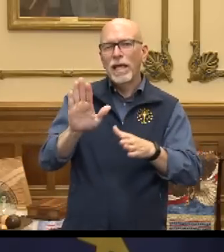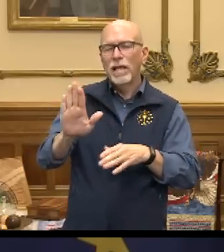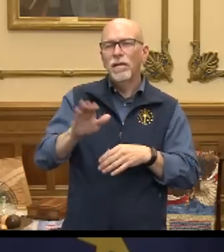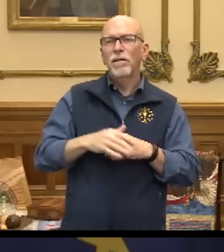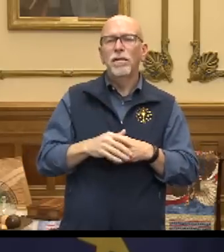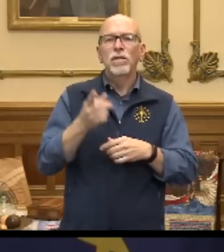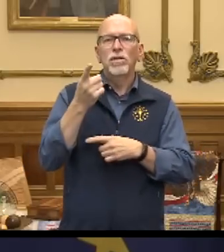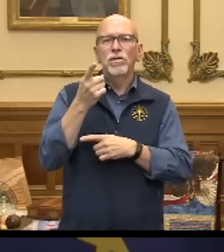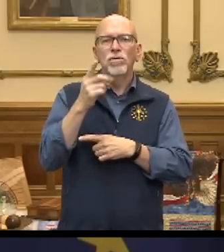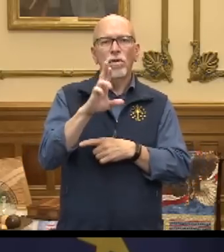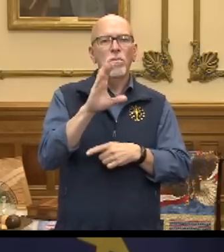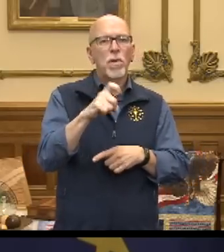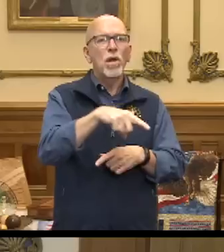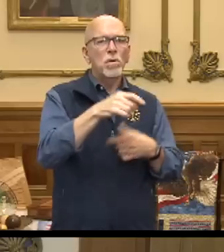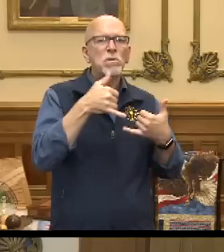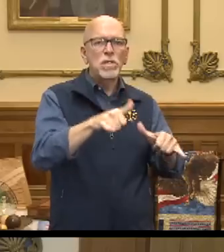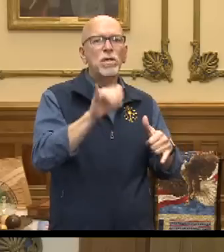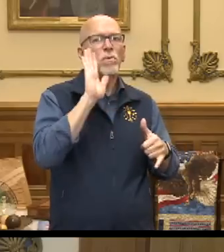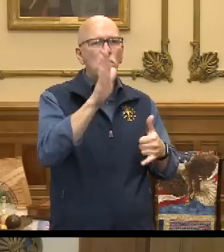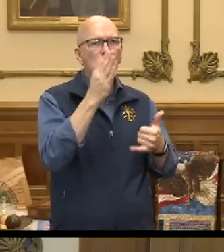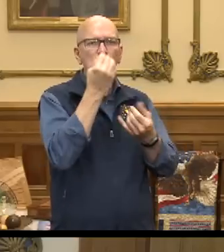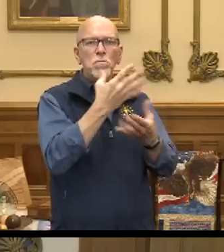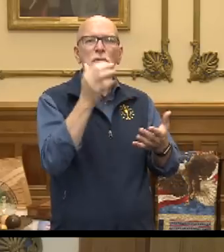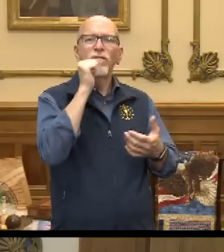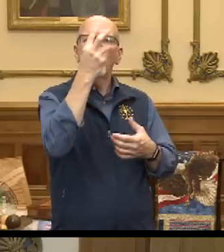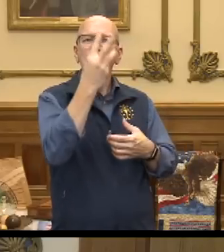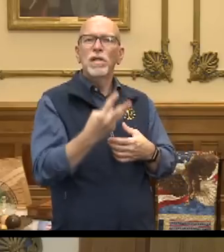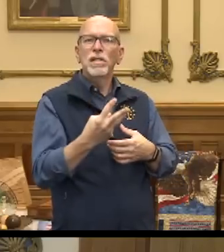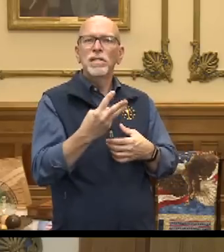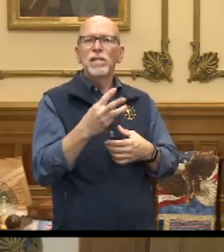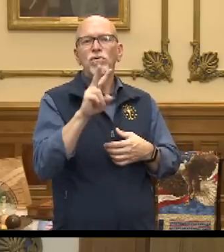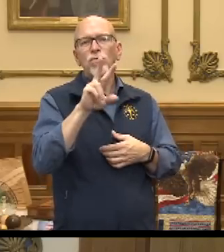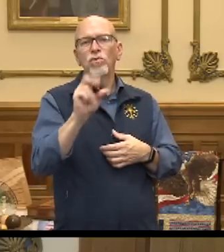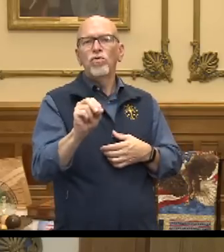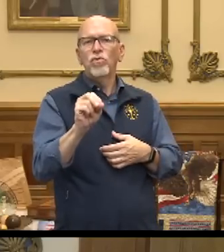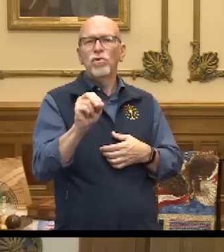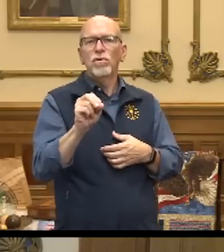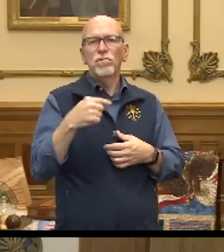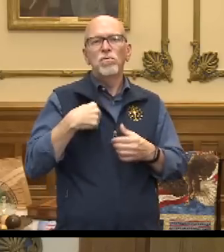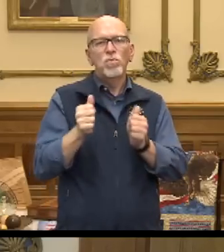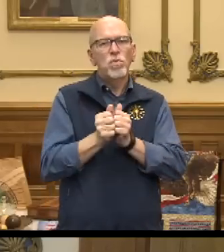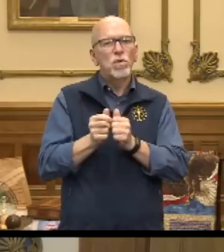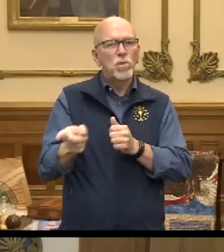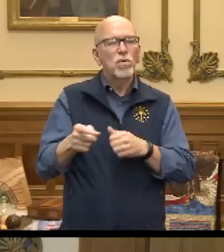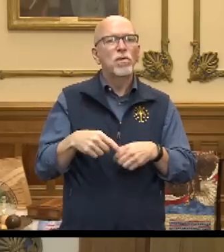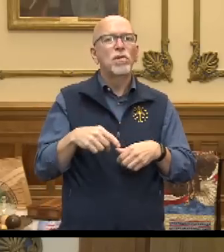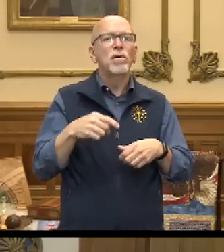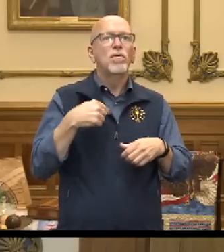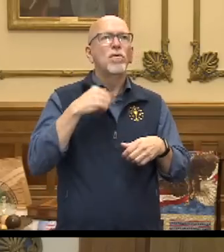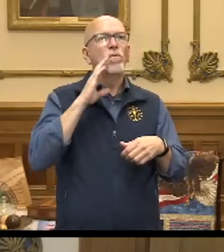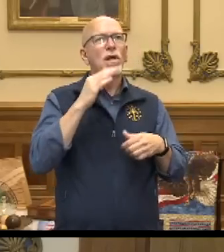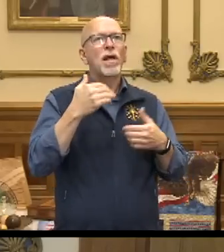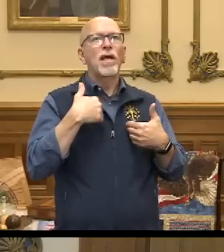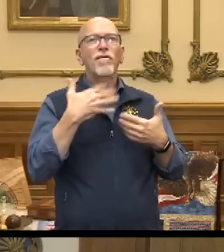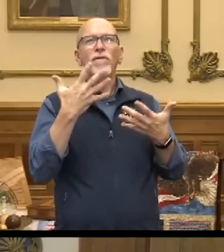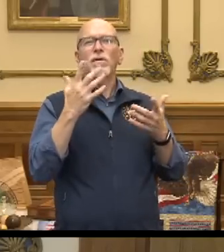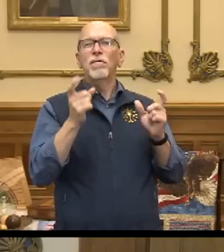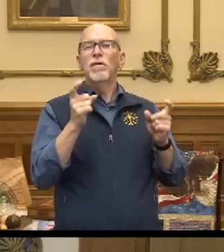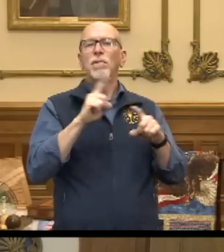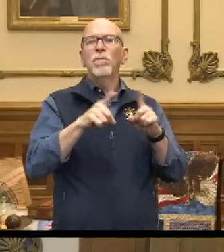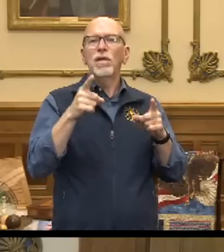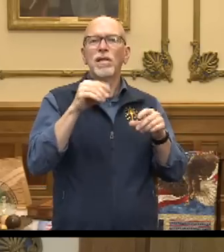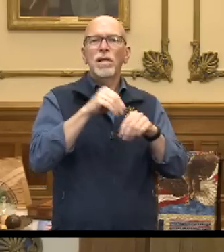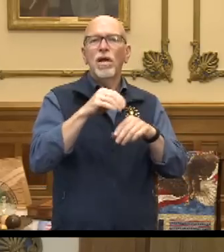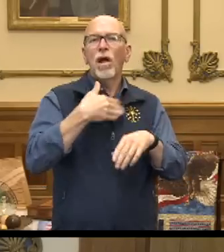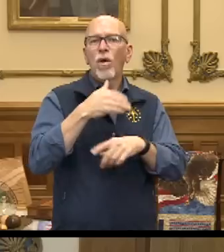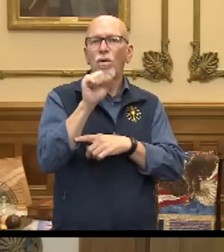Dr. Box will still be providing weekly, Wednesday, 2:30. I'll be with her, so we're calling a little bit of an audible, but we'll be on our social